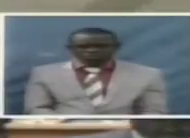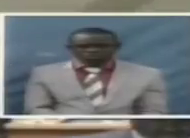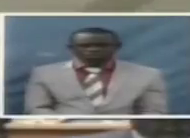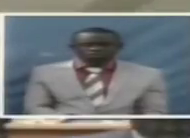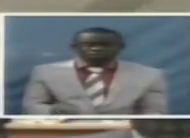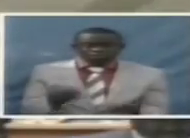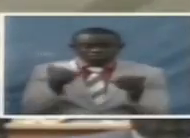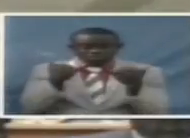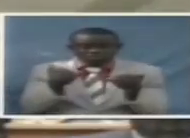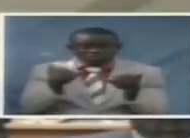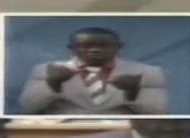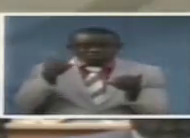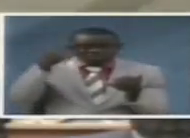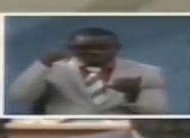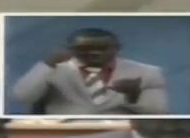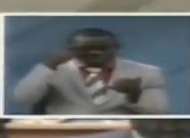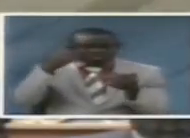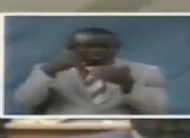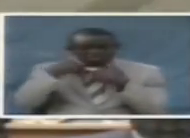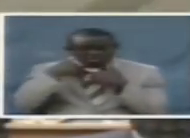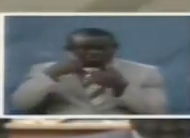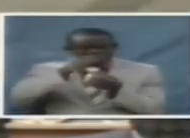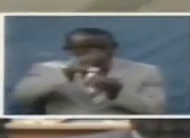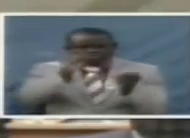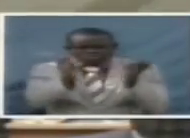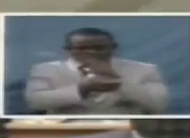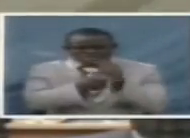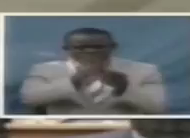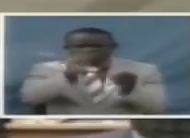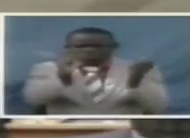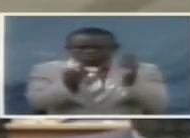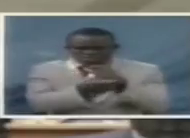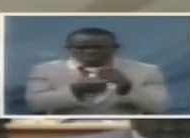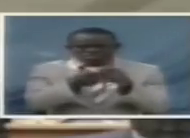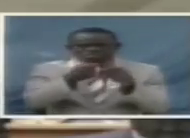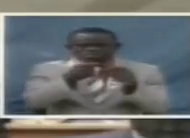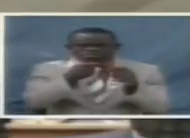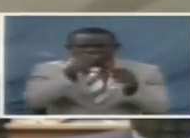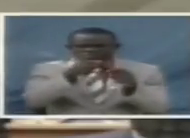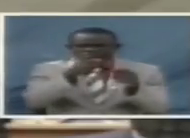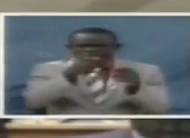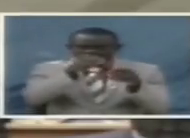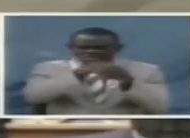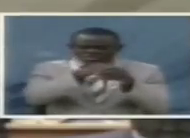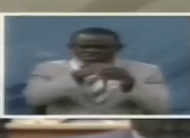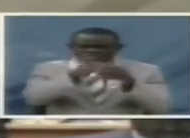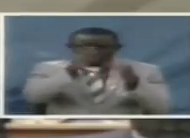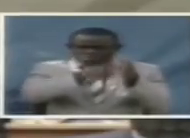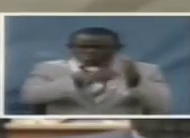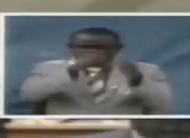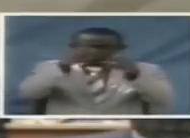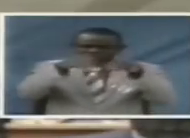will continue with the ongoing reforms in the sector to boost private sector participation. Mr.